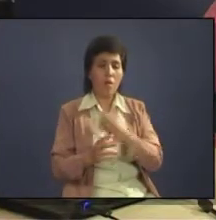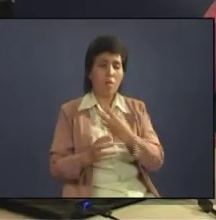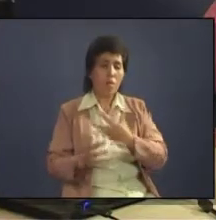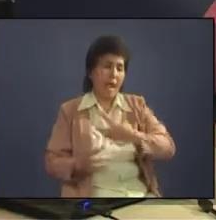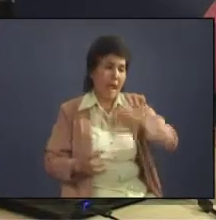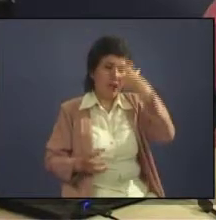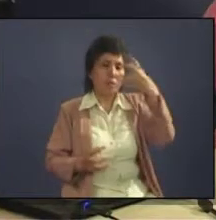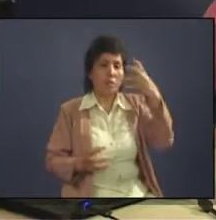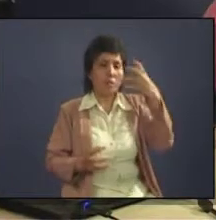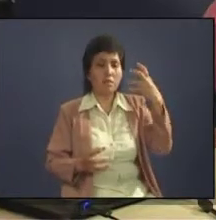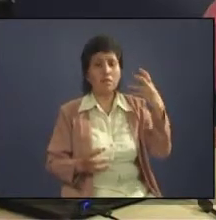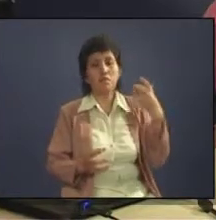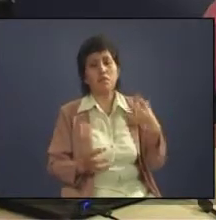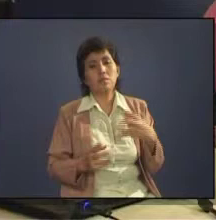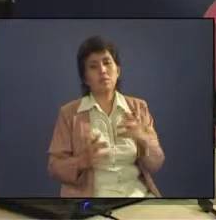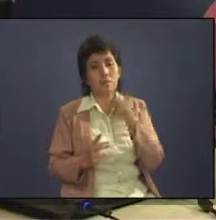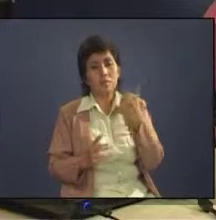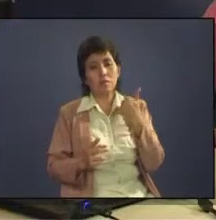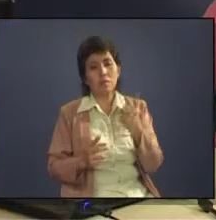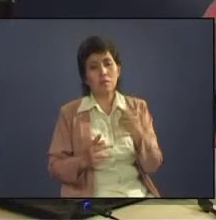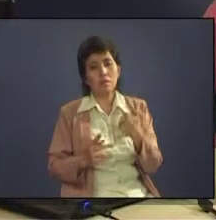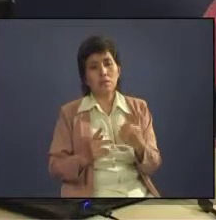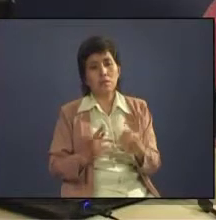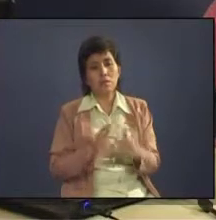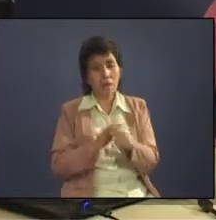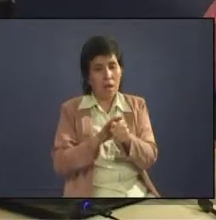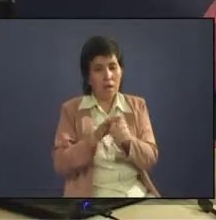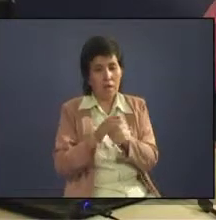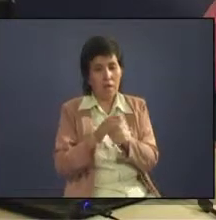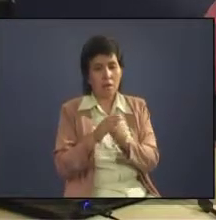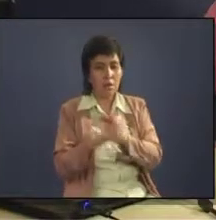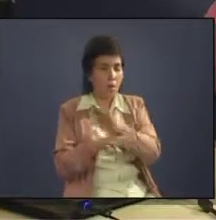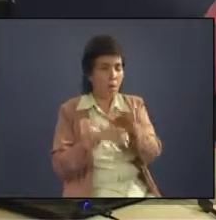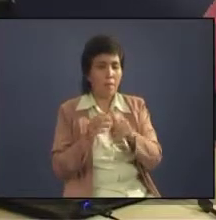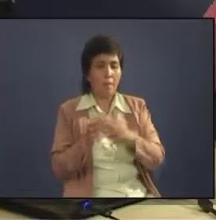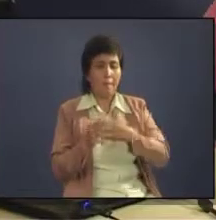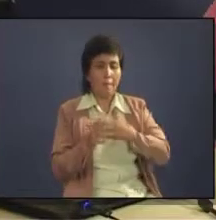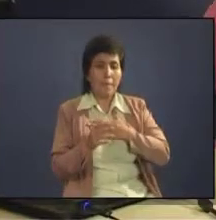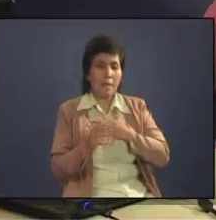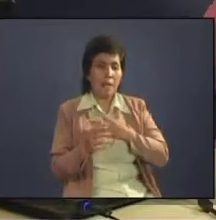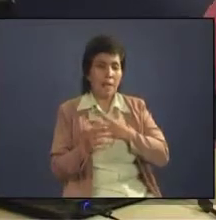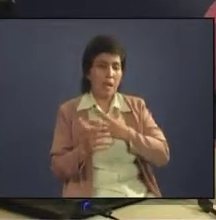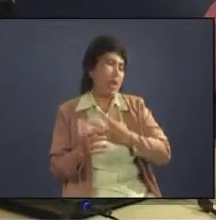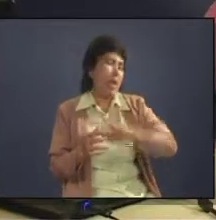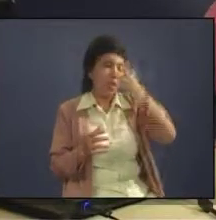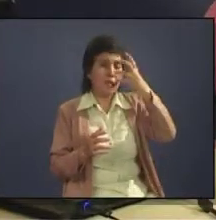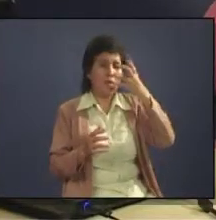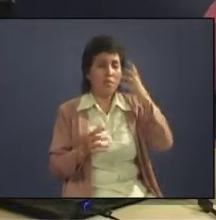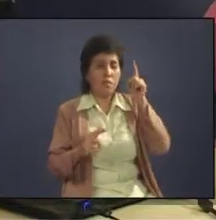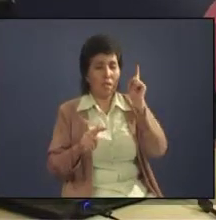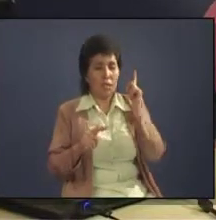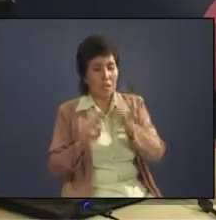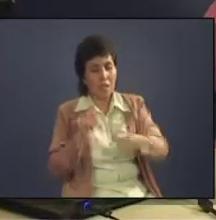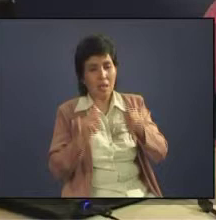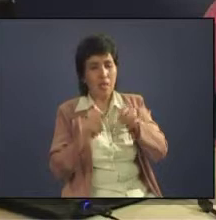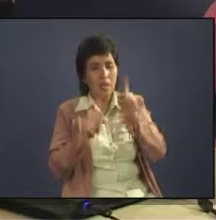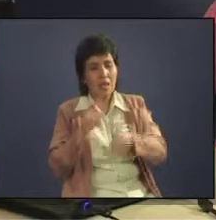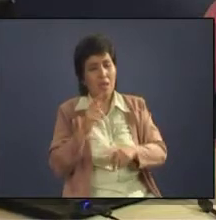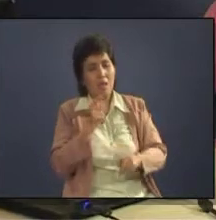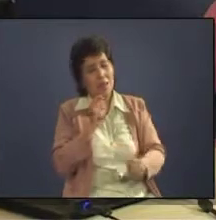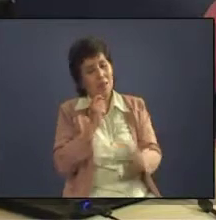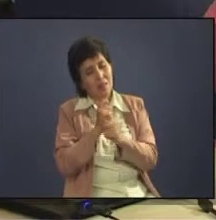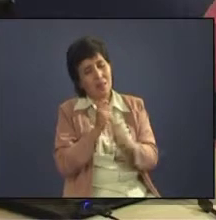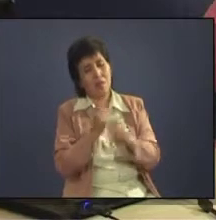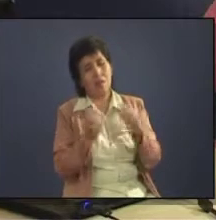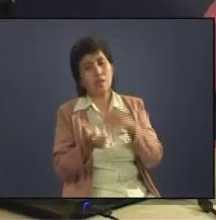aggressive. Okay, like me. Okay, I would just hide all my angers first, and then after that, when I can't stand